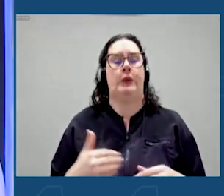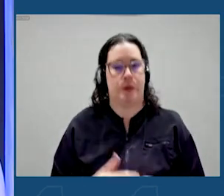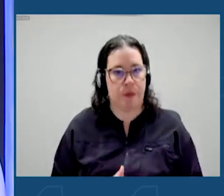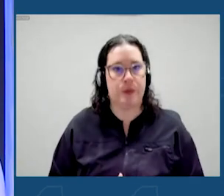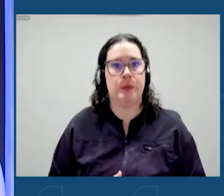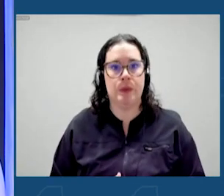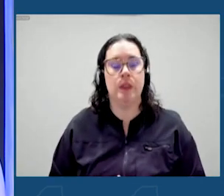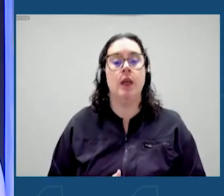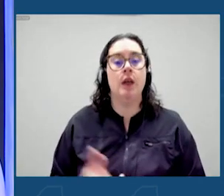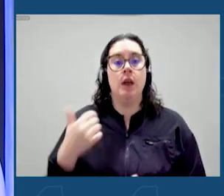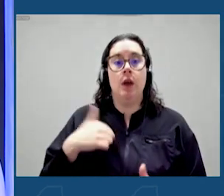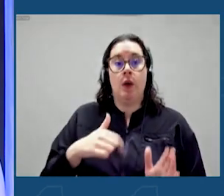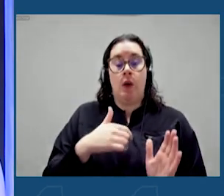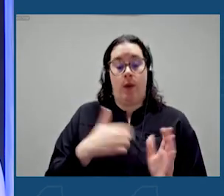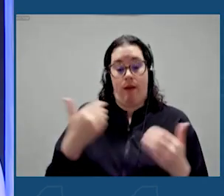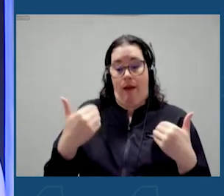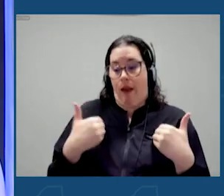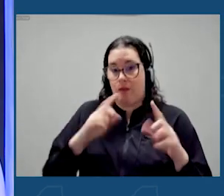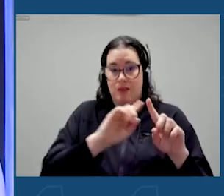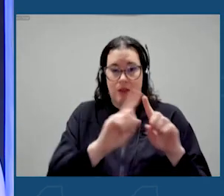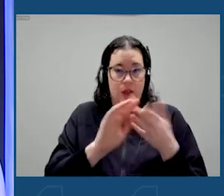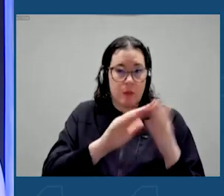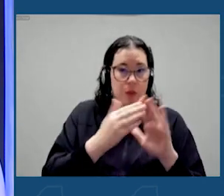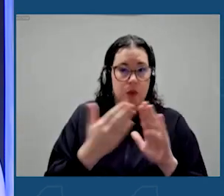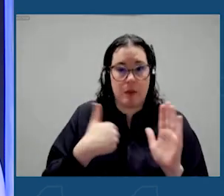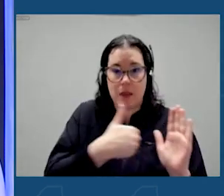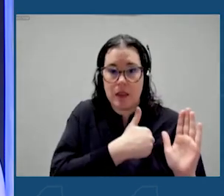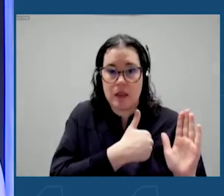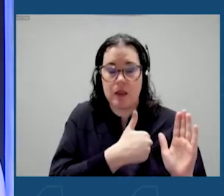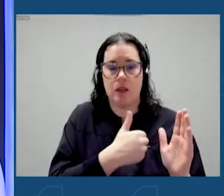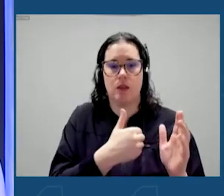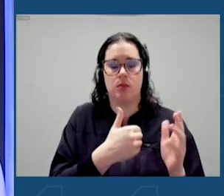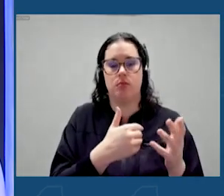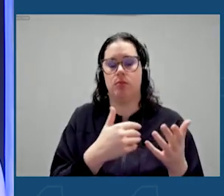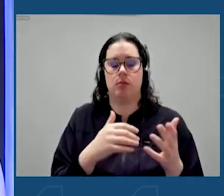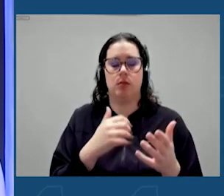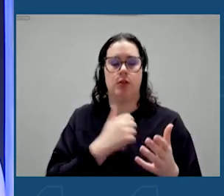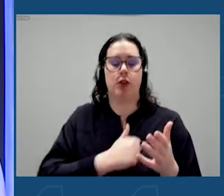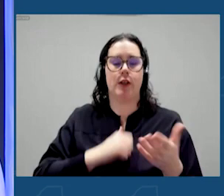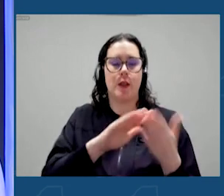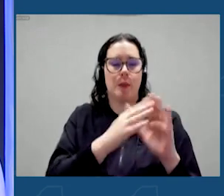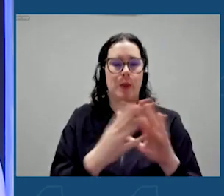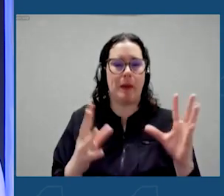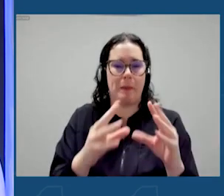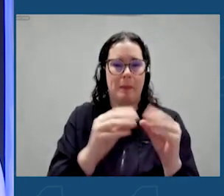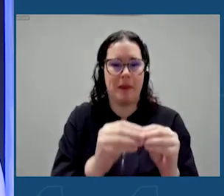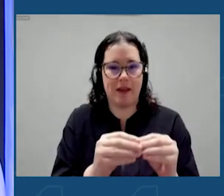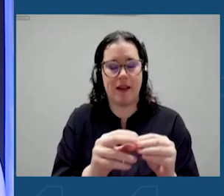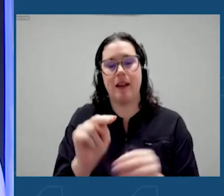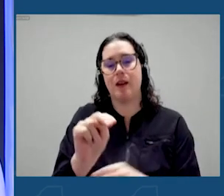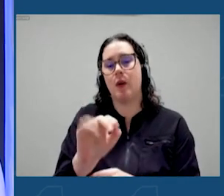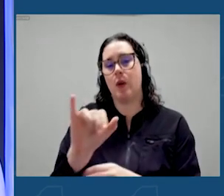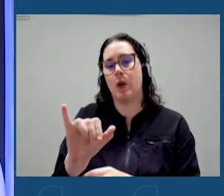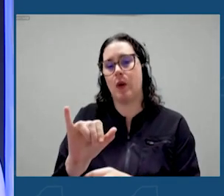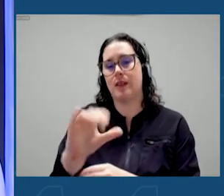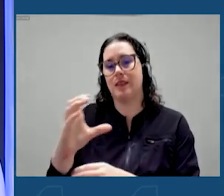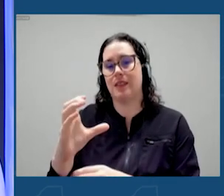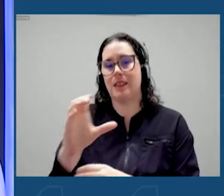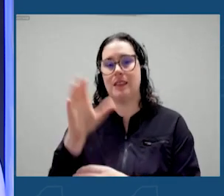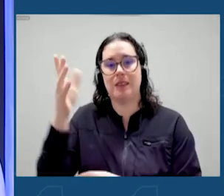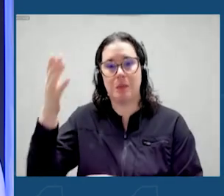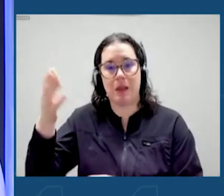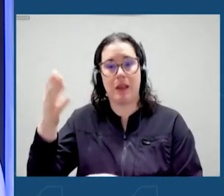And then when we held communities meeting, New York City Speaks, 65,000 New Yorkers talked about the